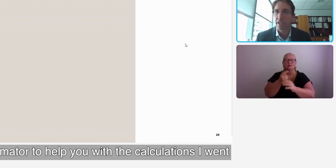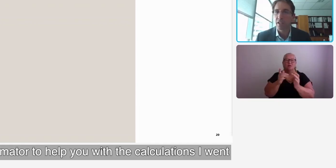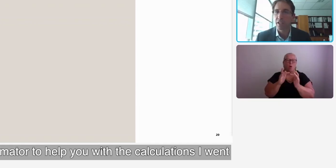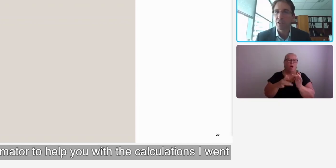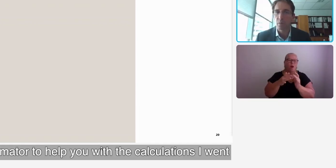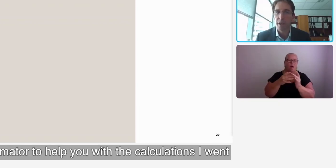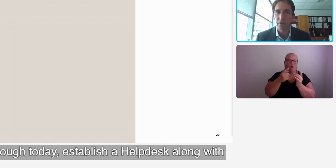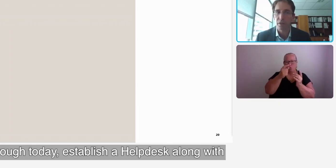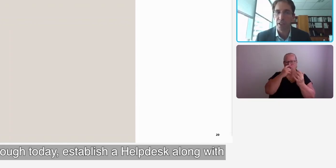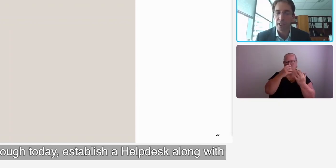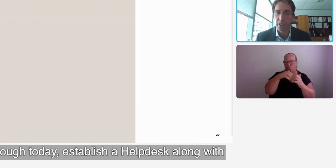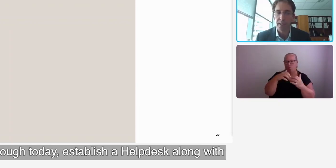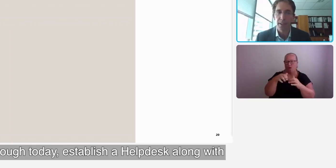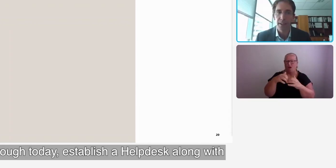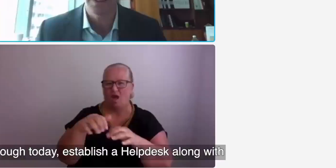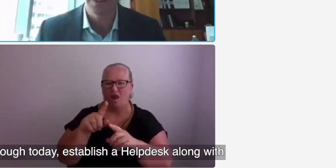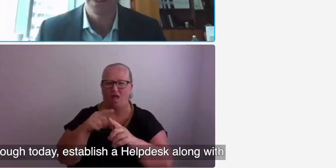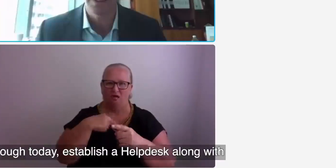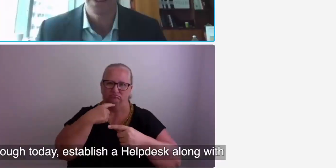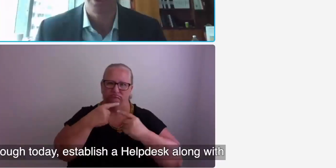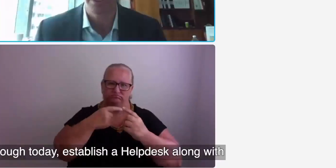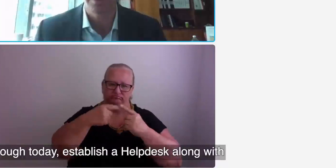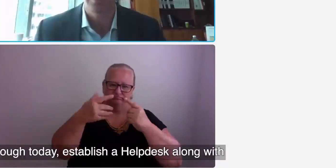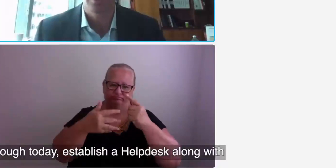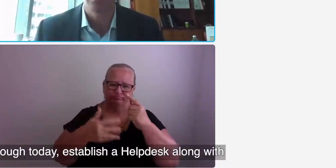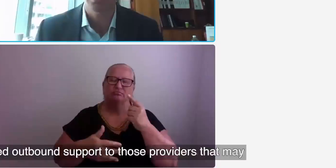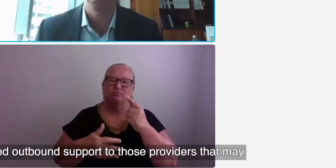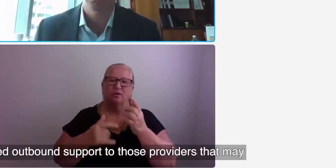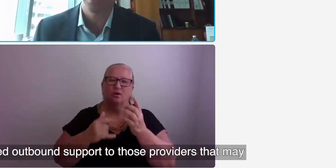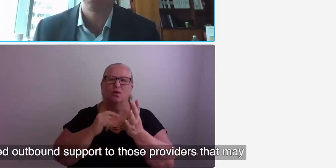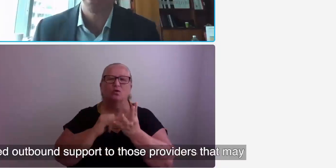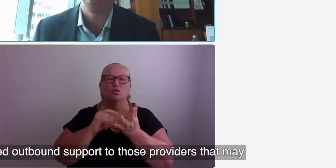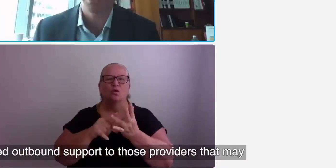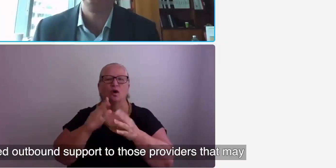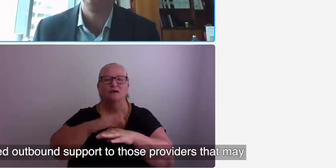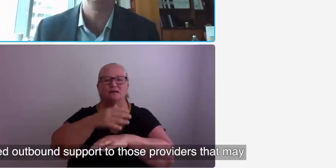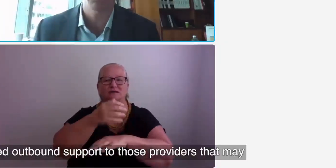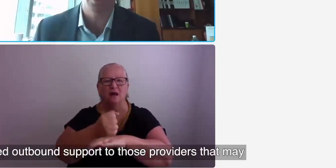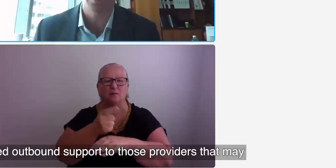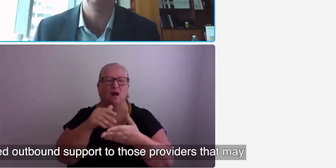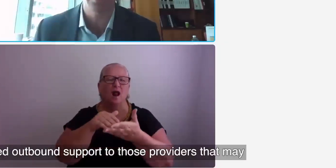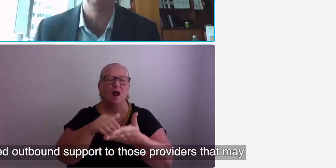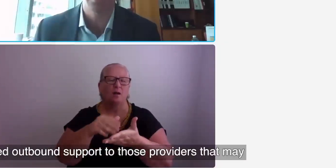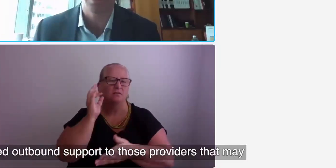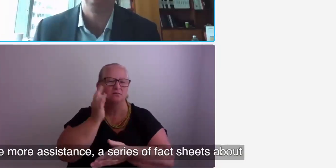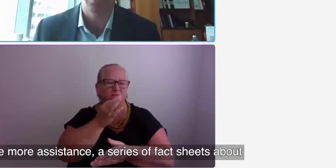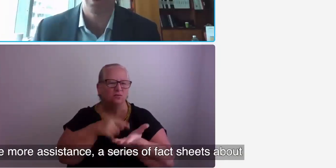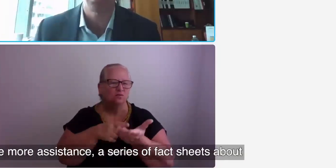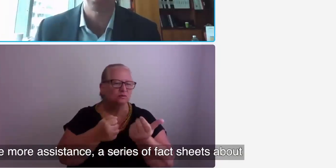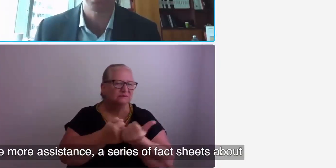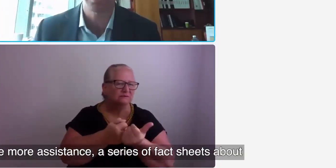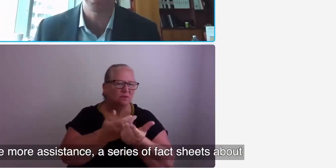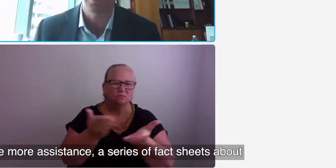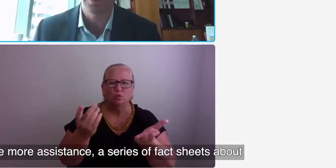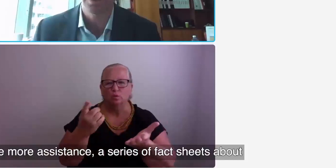with the calculations I went through today. Establish a help desk along with a targeted outbound support to those providers that may require